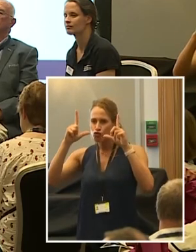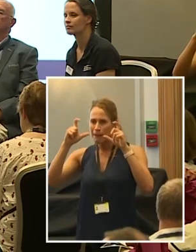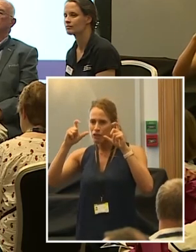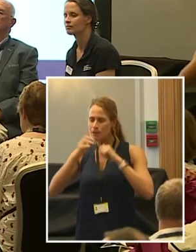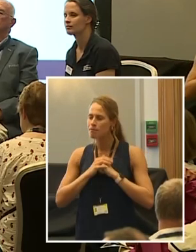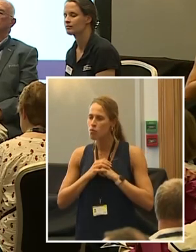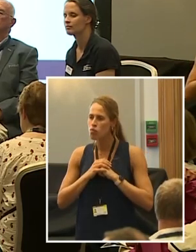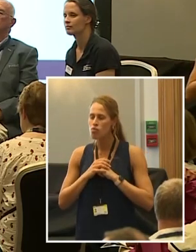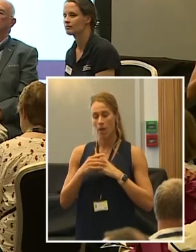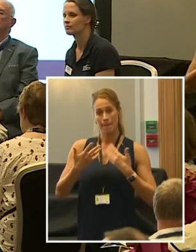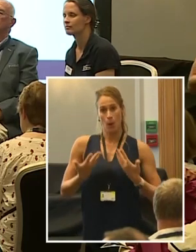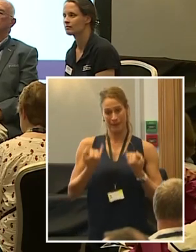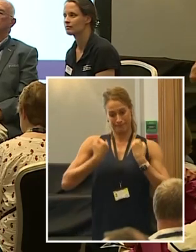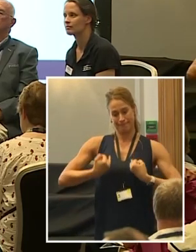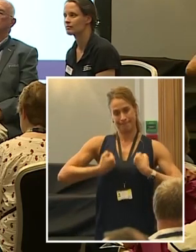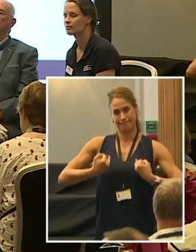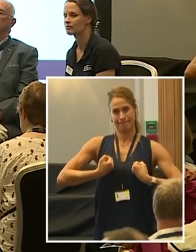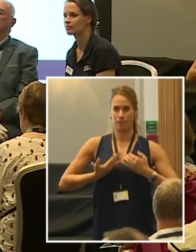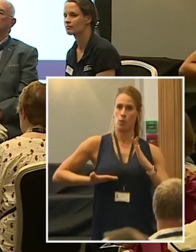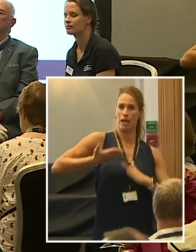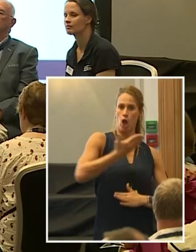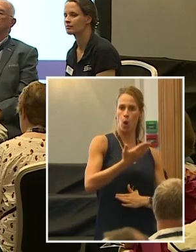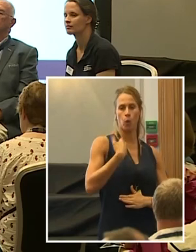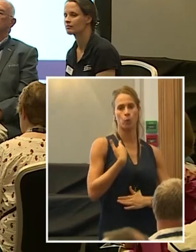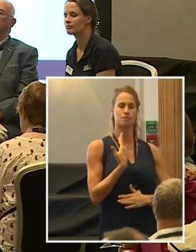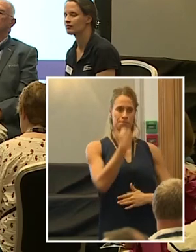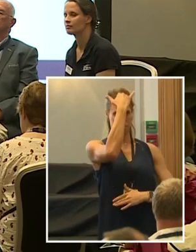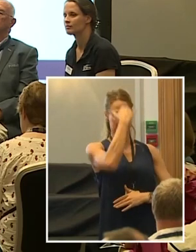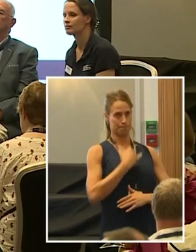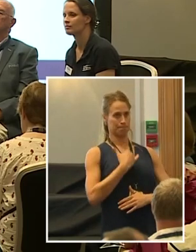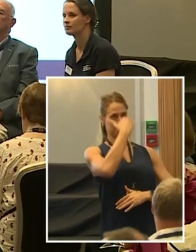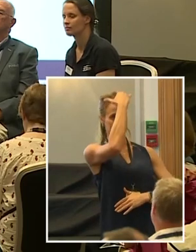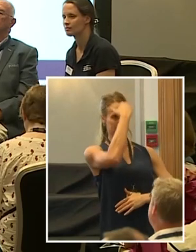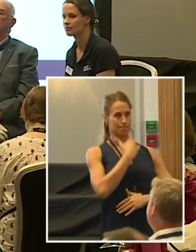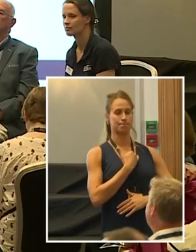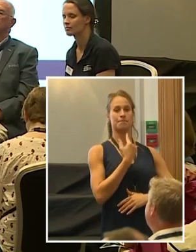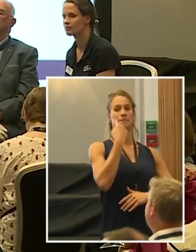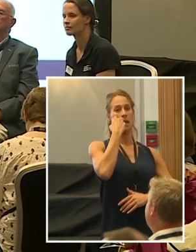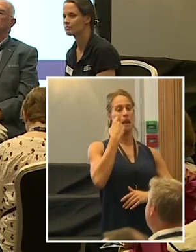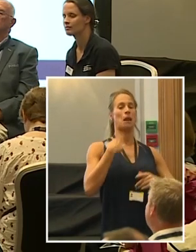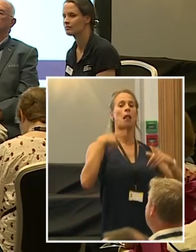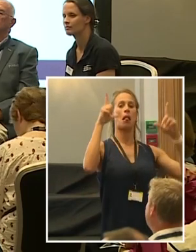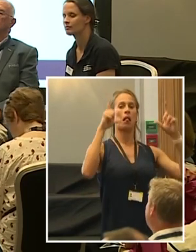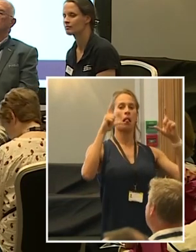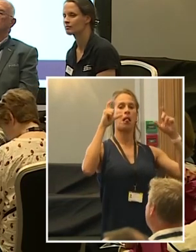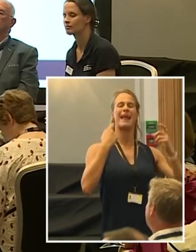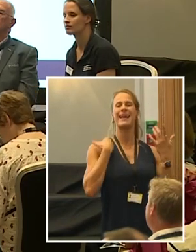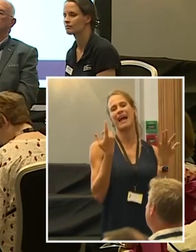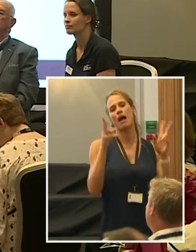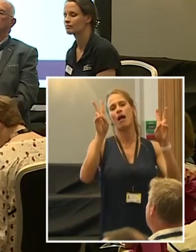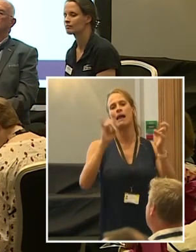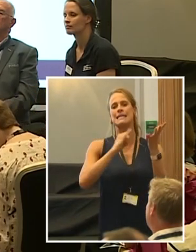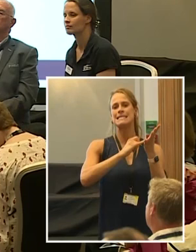diseases tend to go along, have our imaging, our investigations in a serial manner, and we're told, well, from